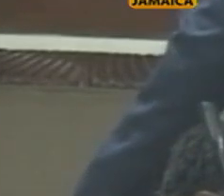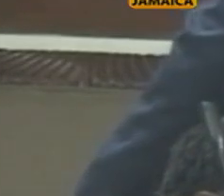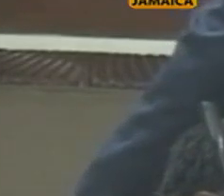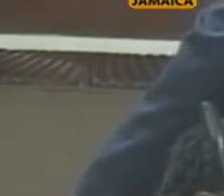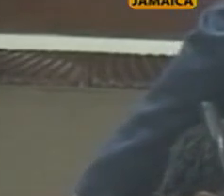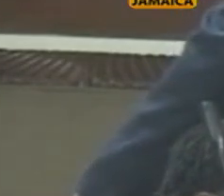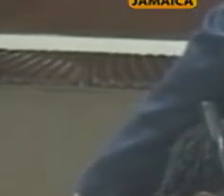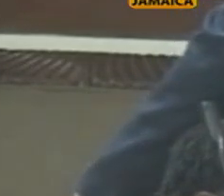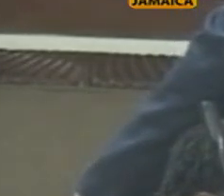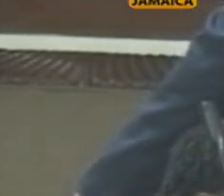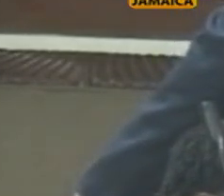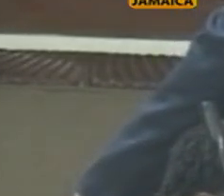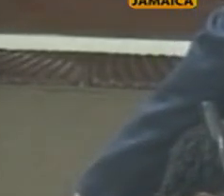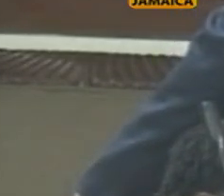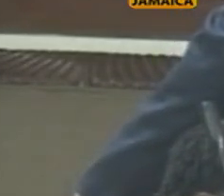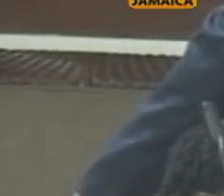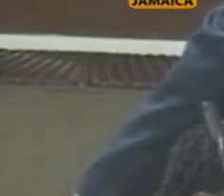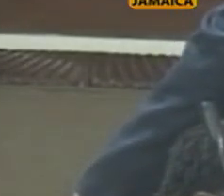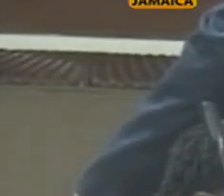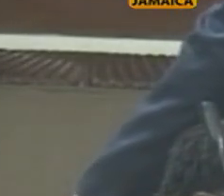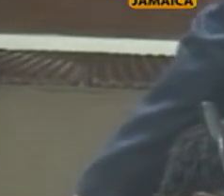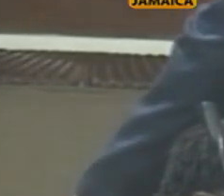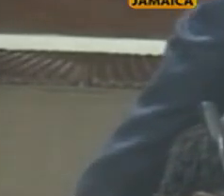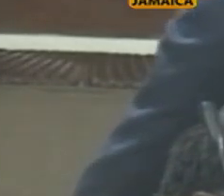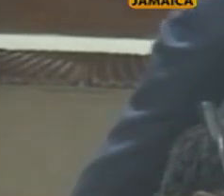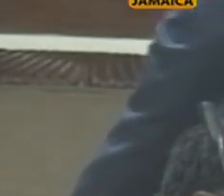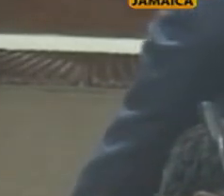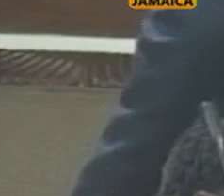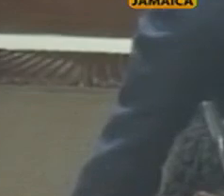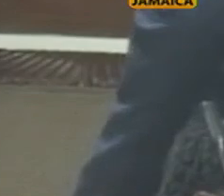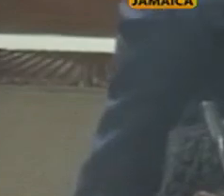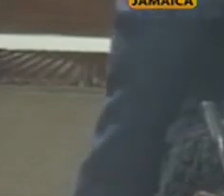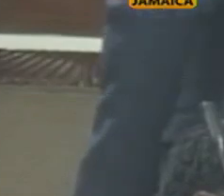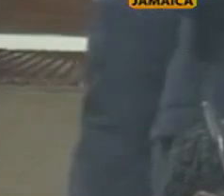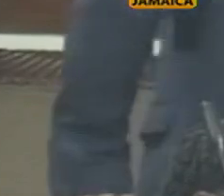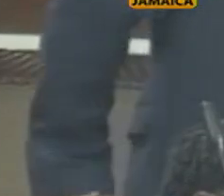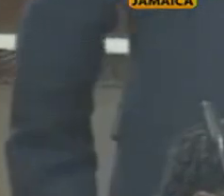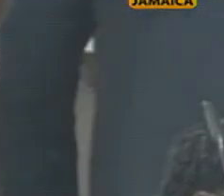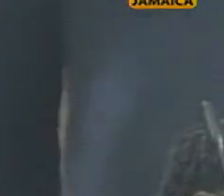second answer, or the answer to question 2,